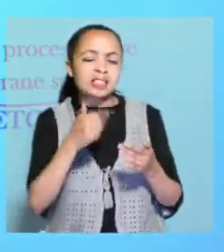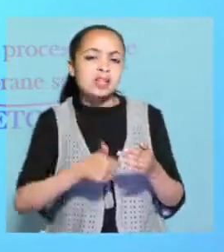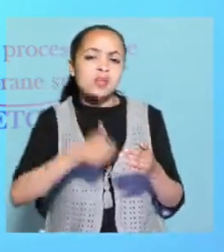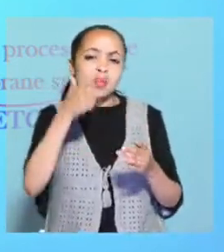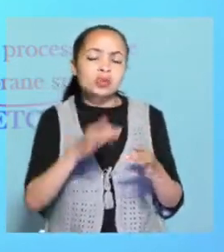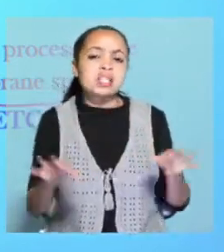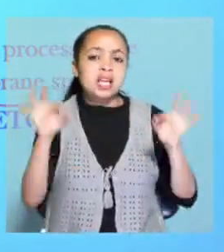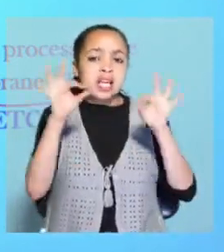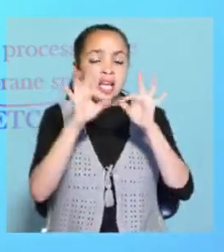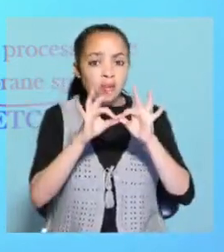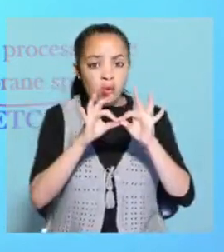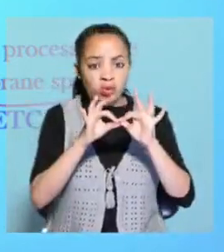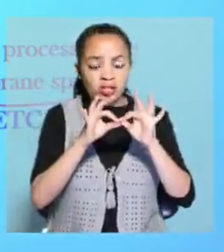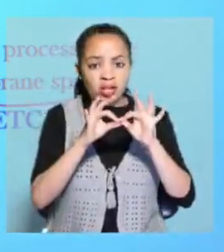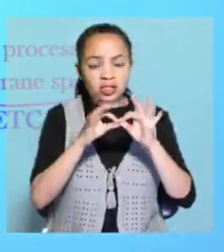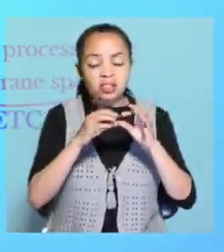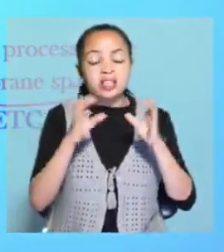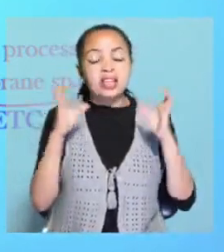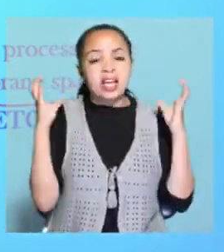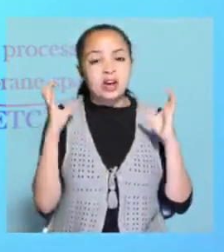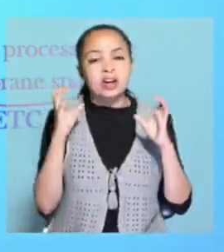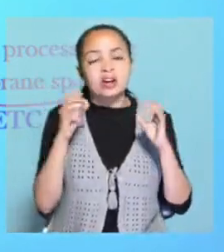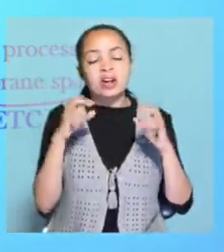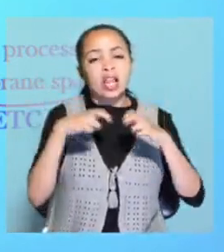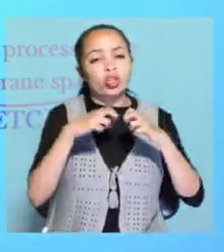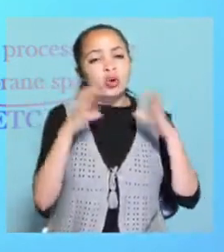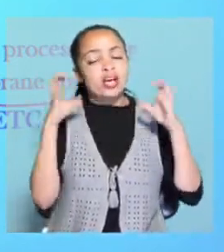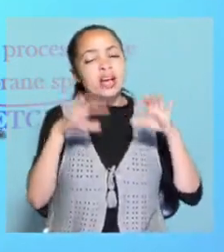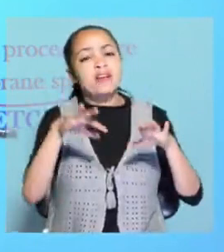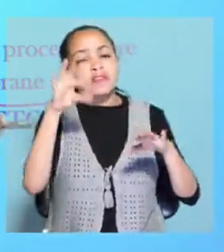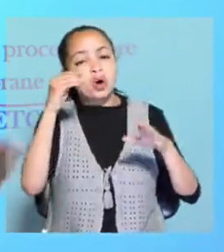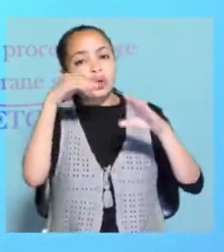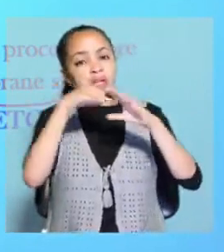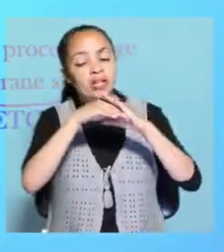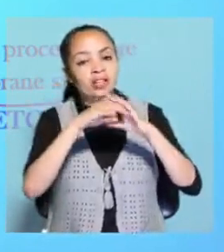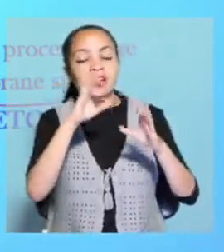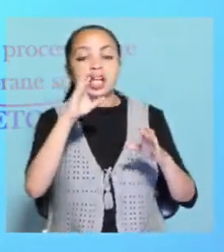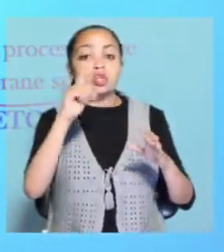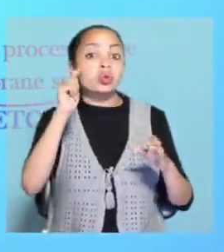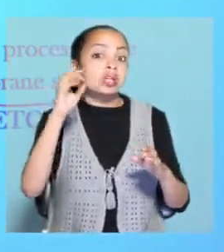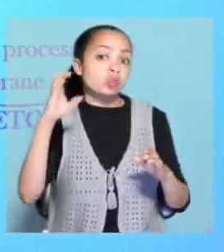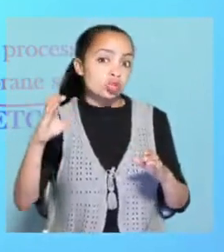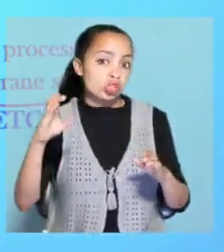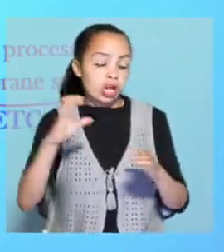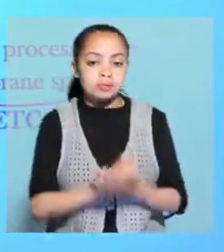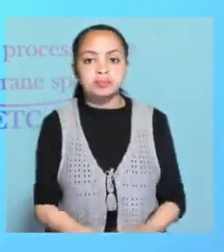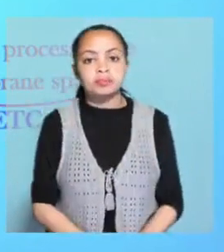most important electron carriers that is found in electron transport chain.